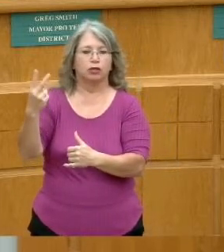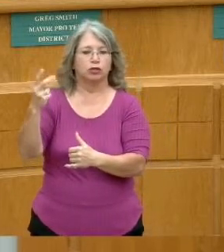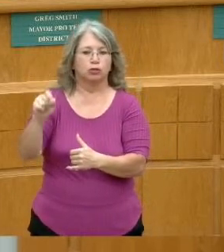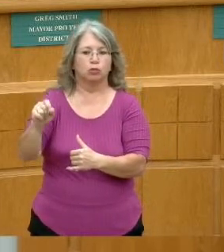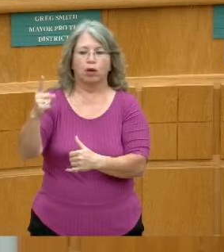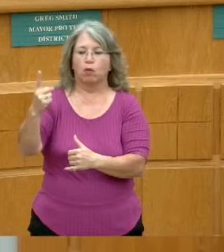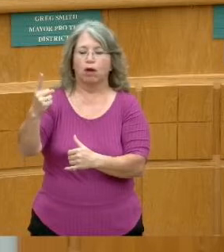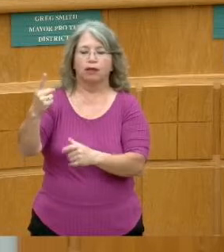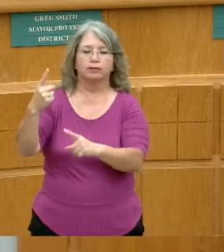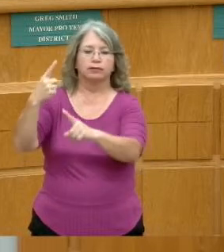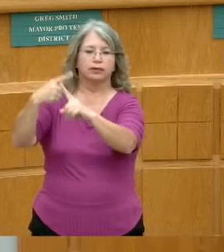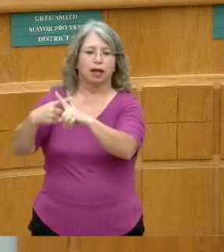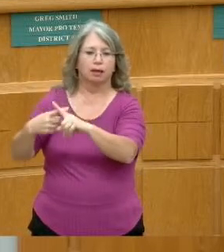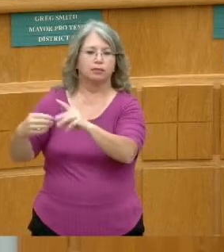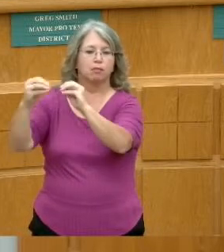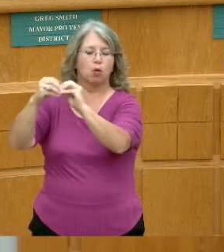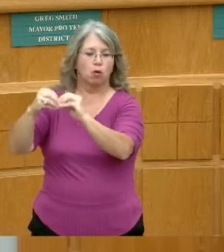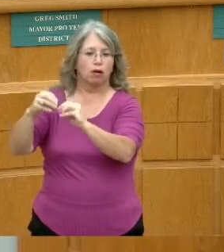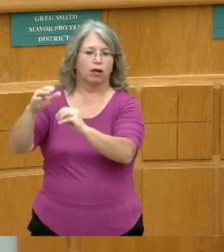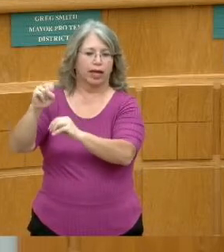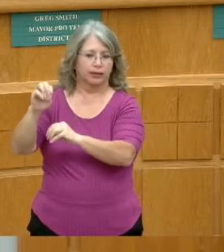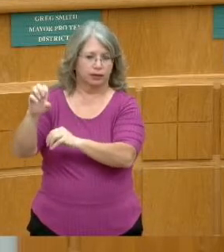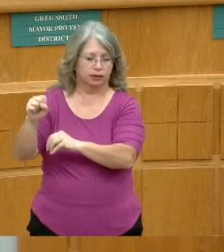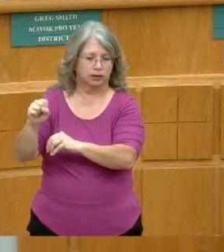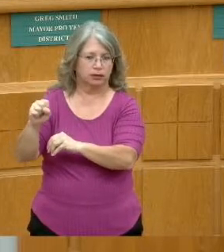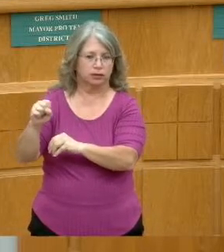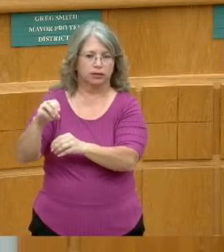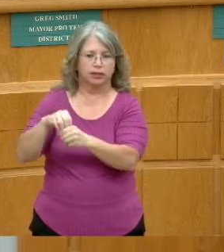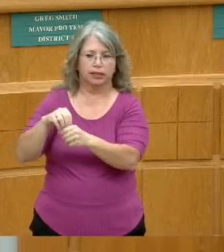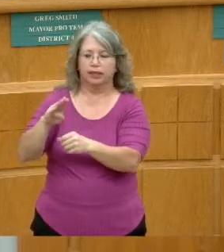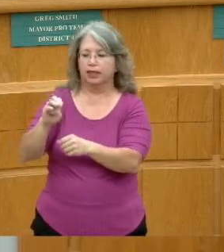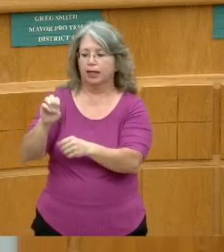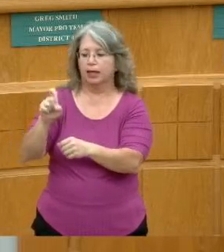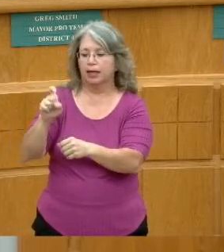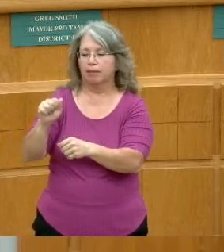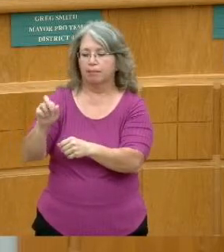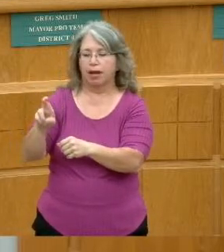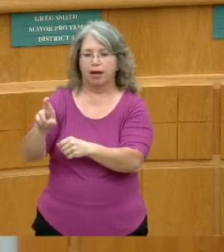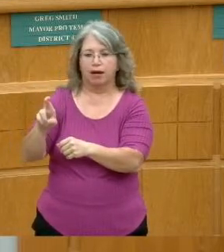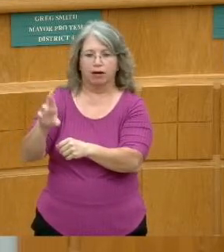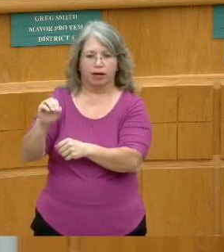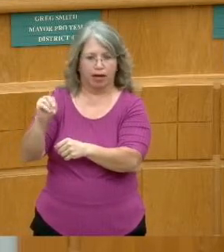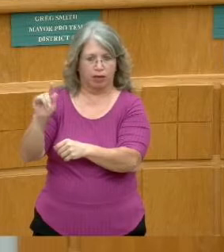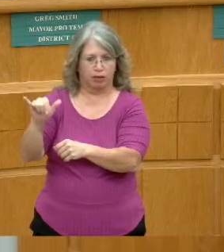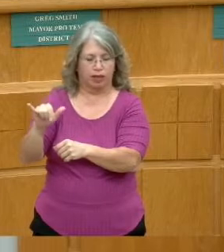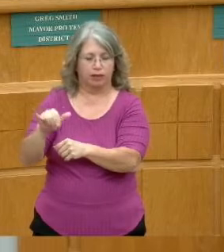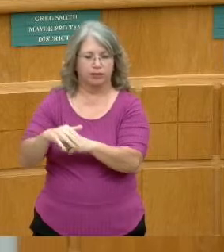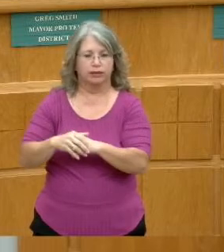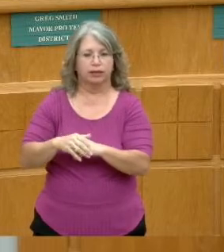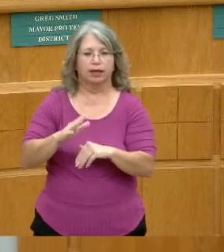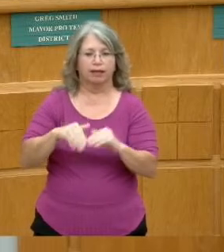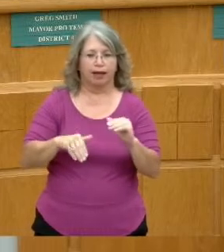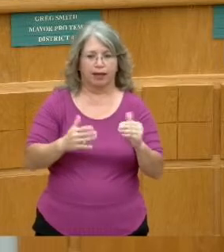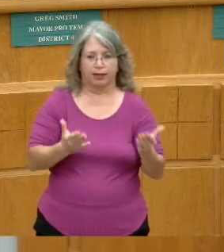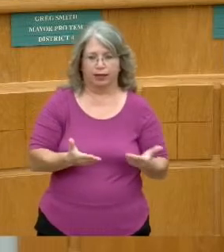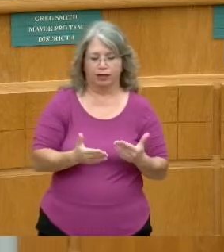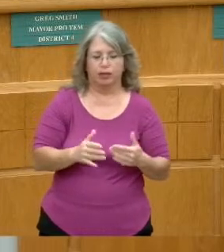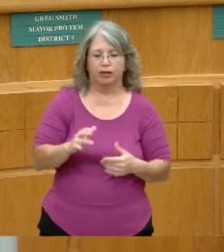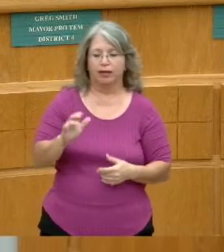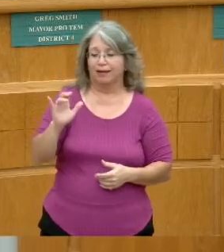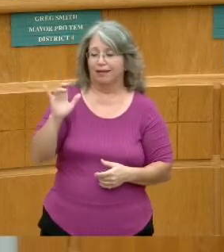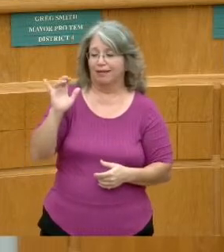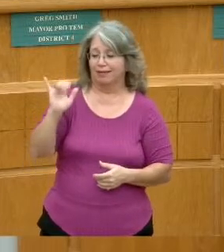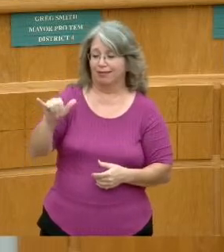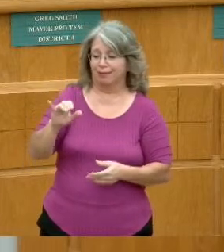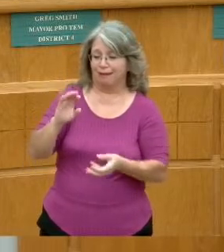in Bexar County, which is the most populous county in San Antonio, than there are here in the Coastal Bend area. And that number